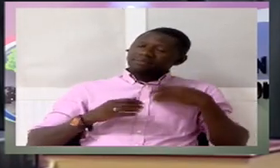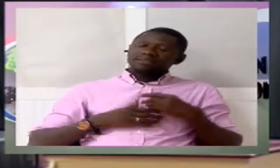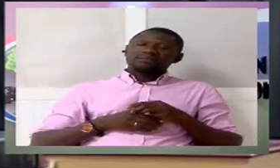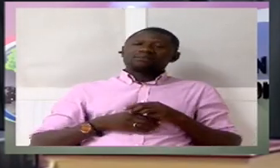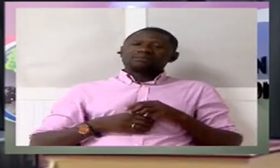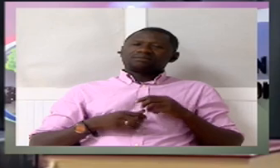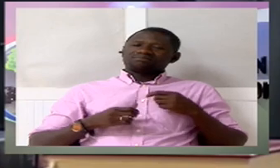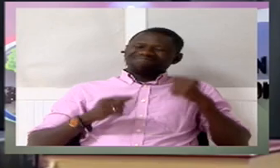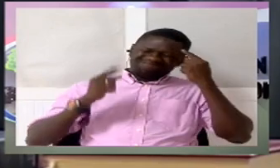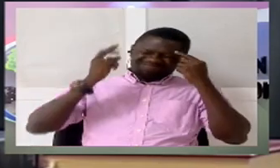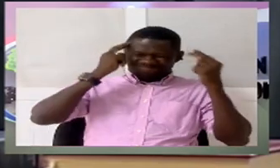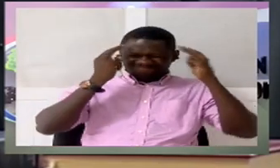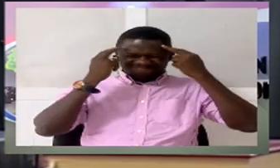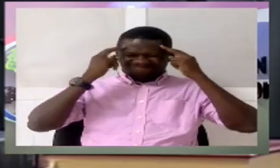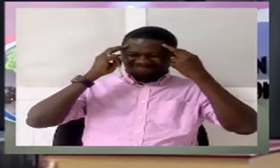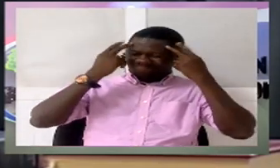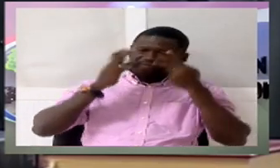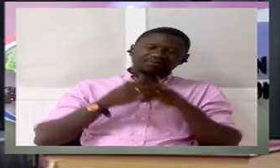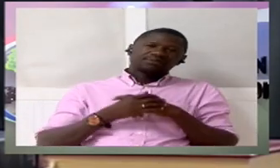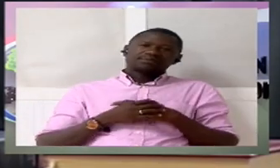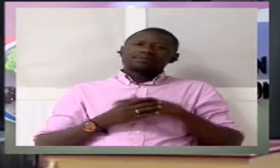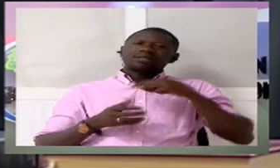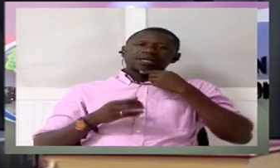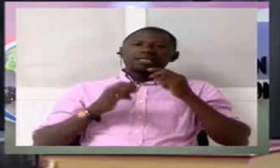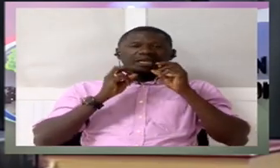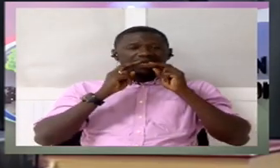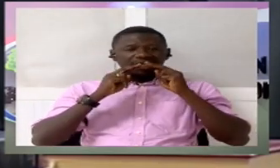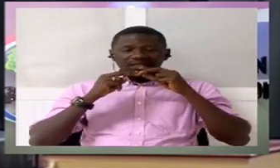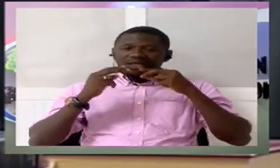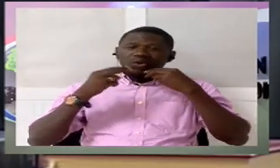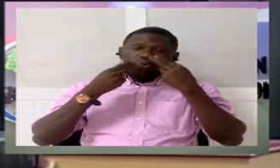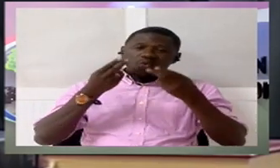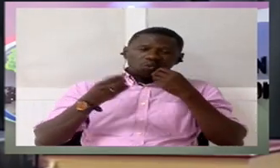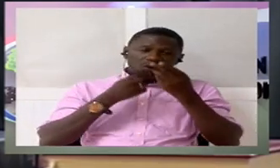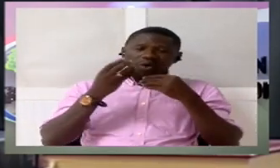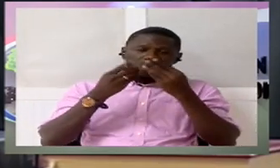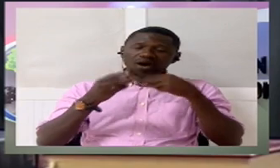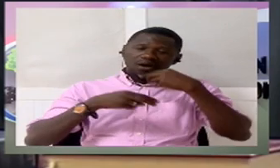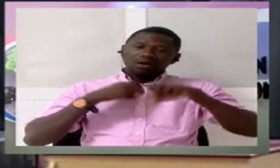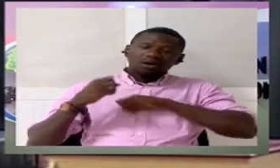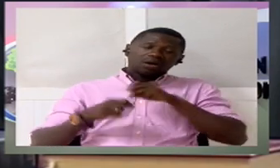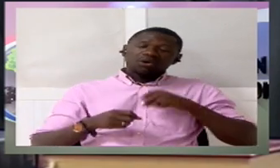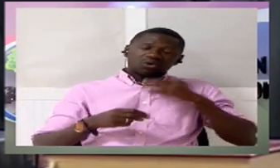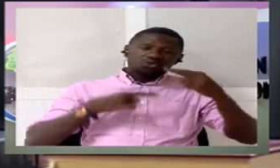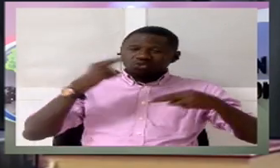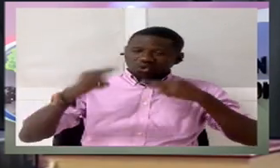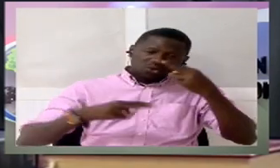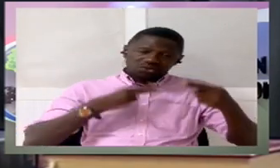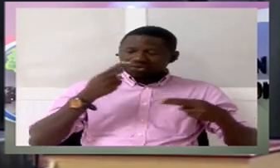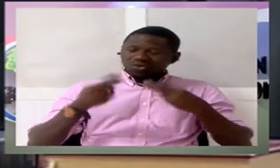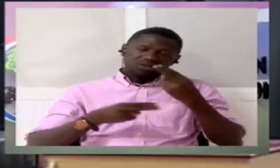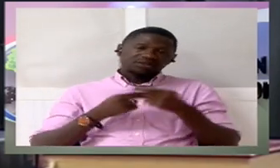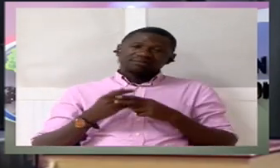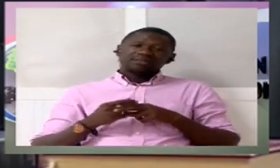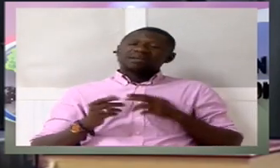Na hakili jakaso. And tell our story. Purungan na tahariku sara. At least